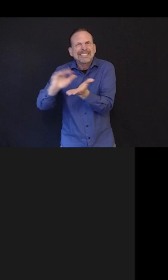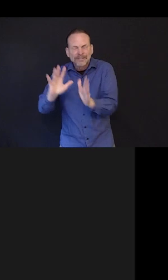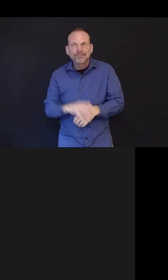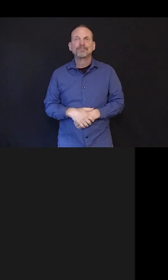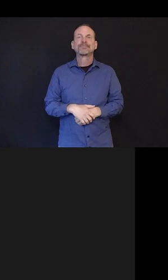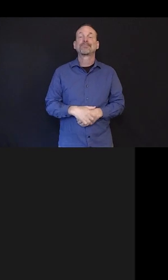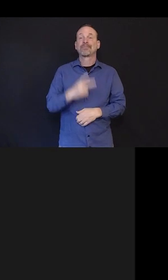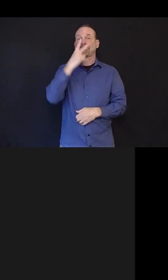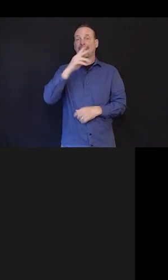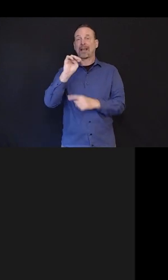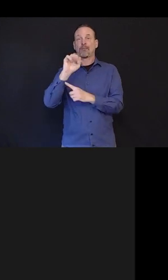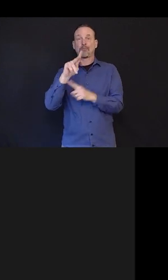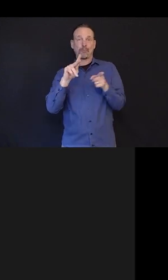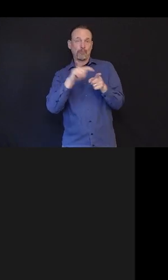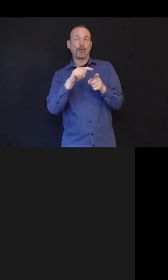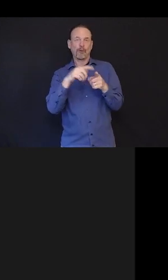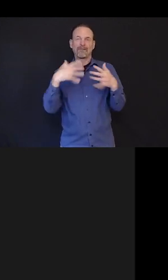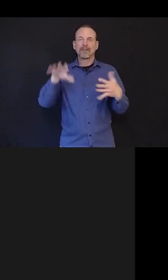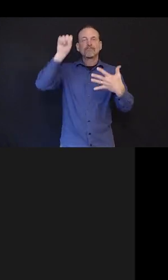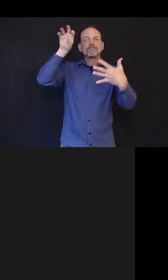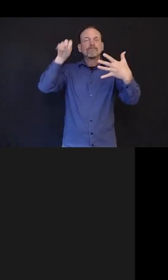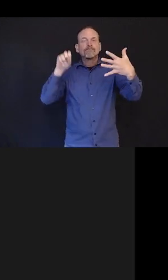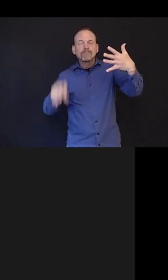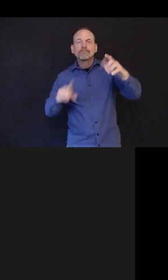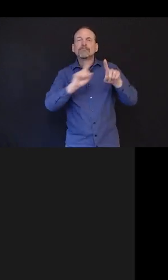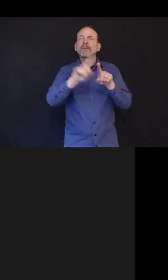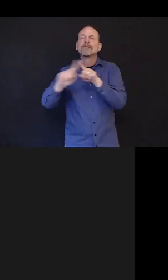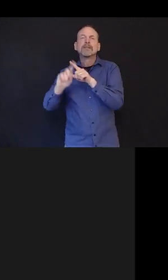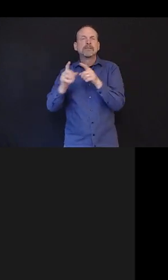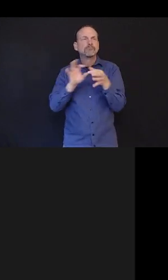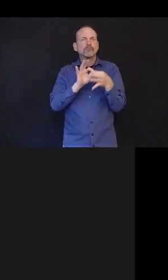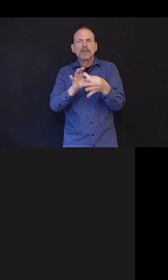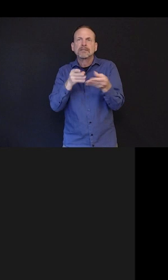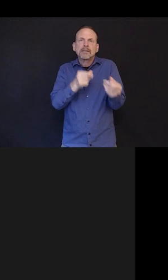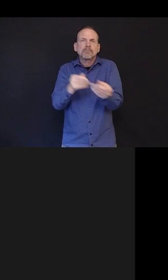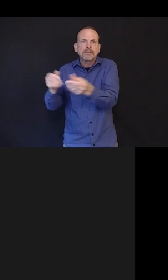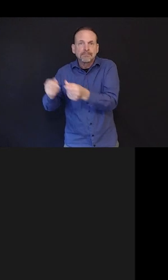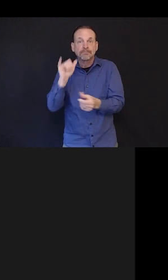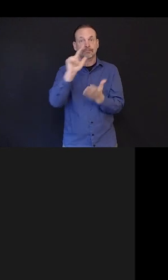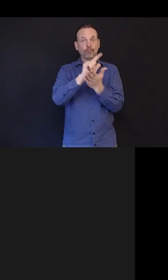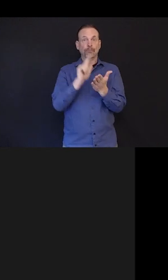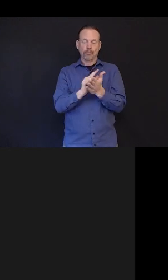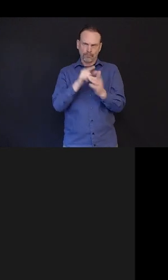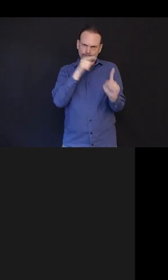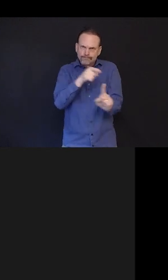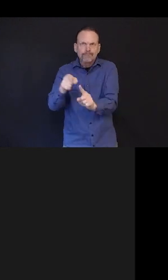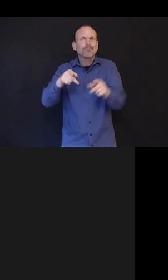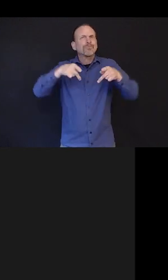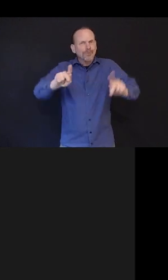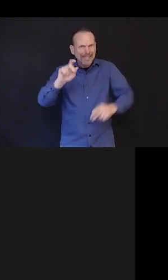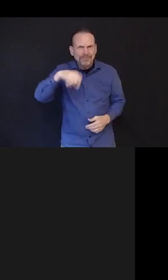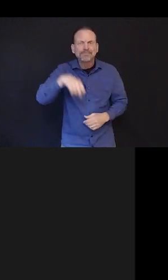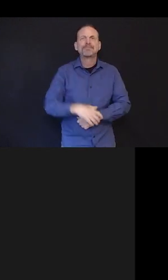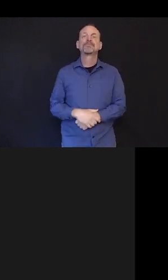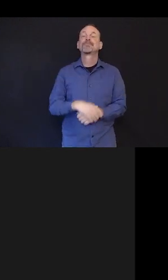you see on that long list of potential expenses that Mark shared, those that are enumerated